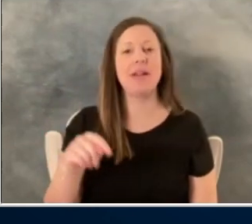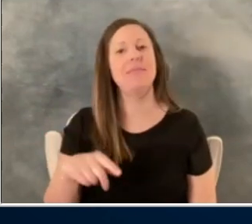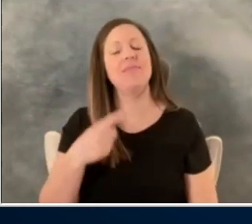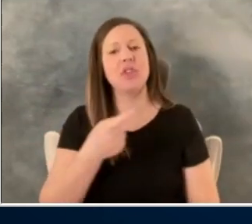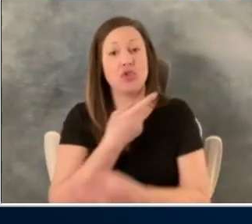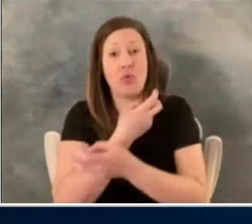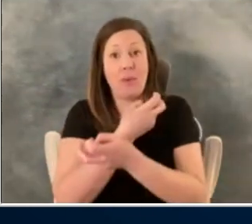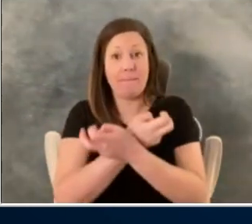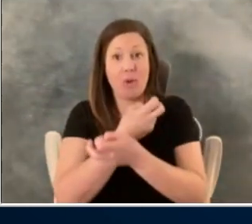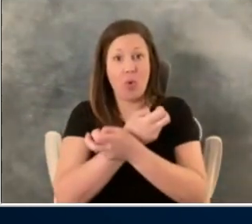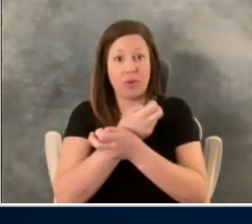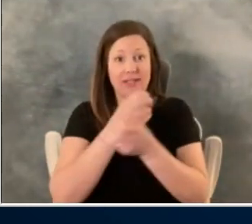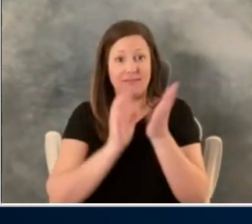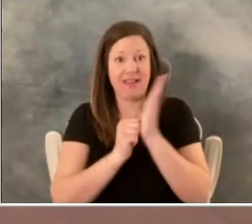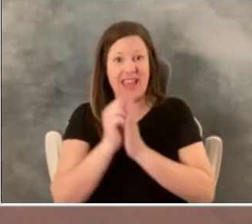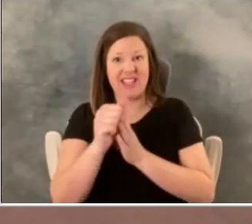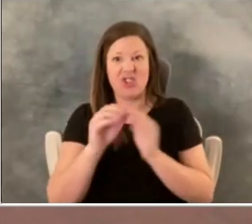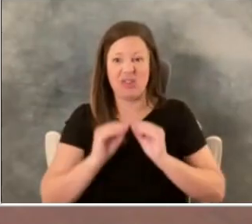so painful?